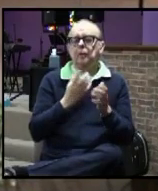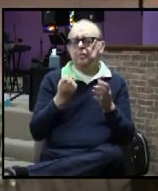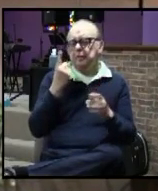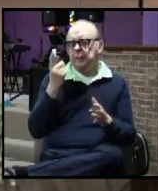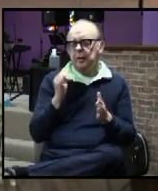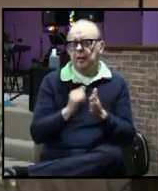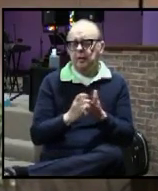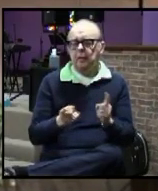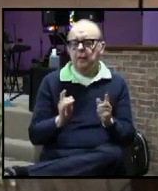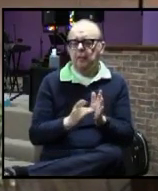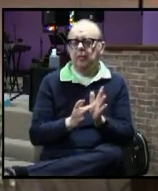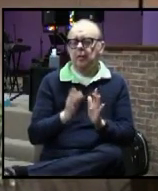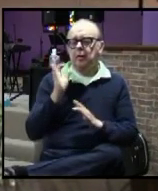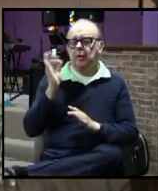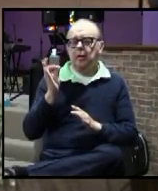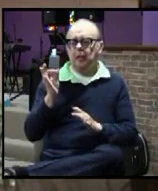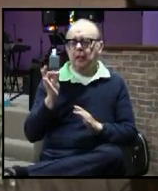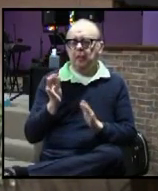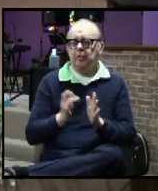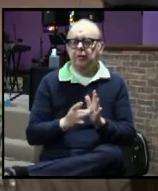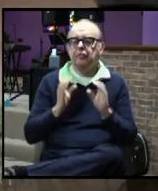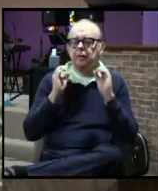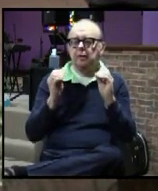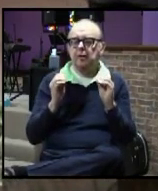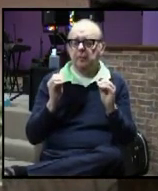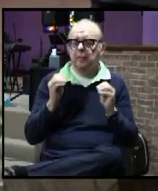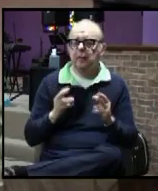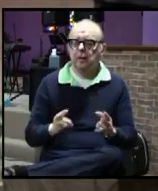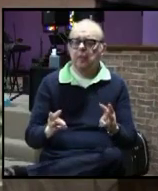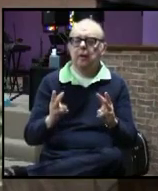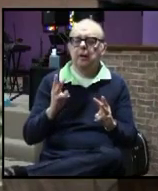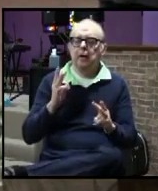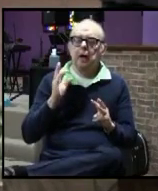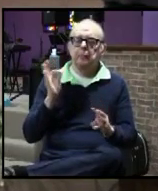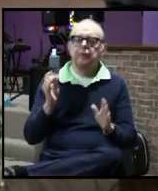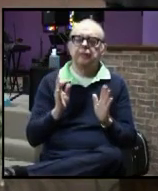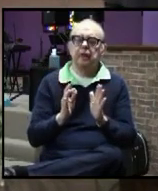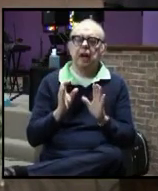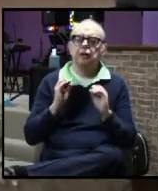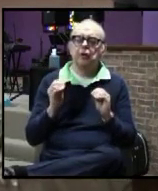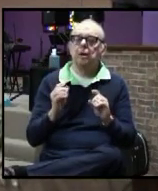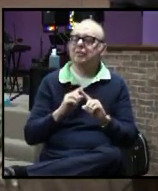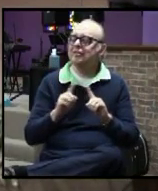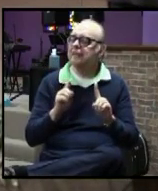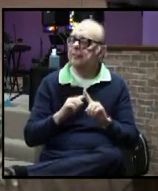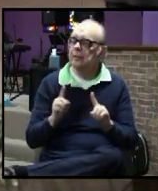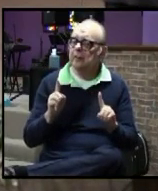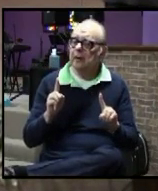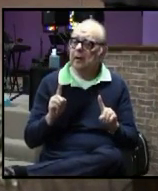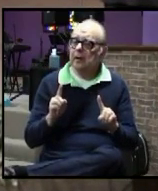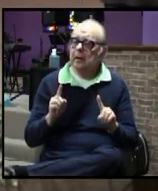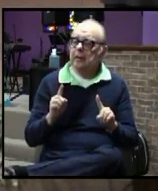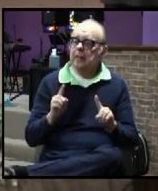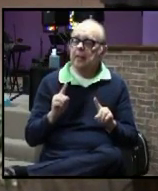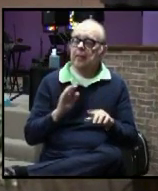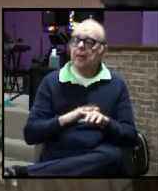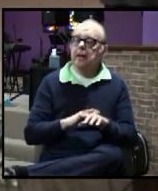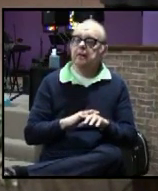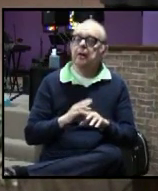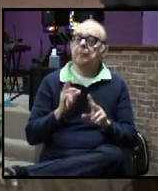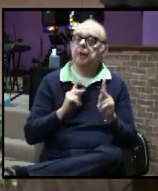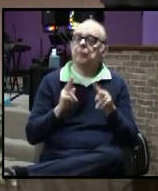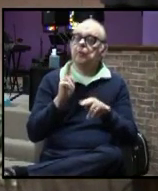want you to understand. When Jesus preached and when Jesus taught, the way he preached and taught was very different than the way the people were used